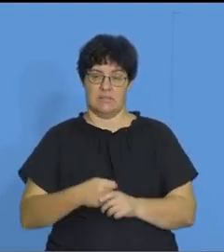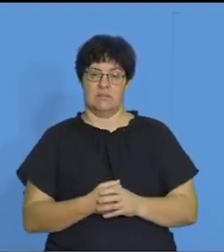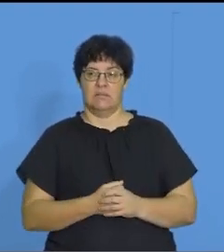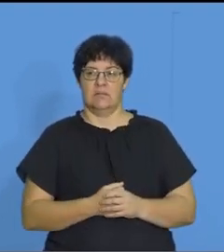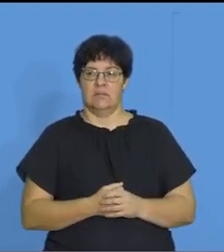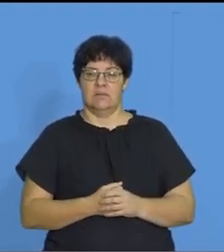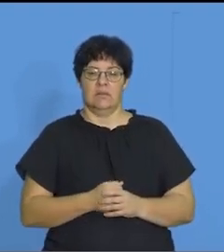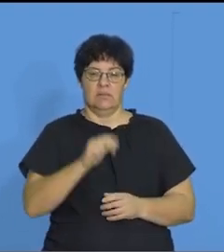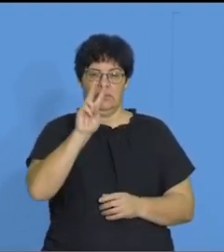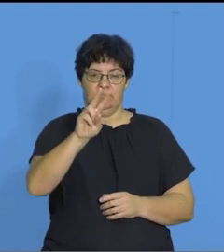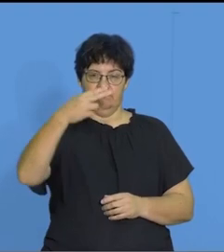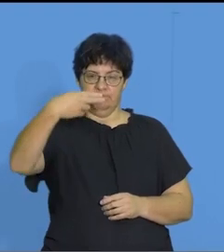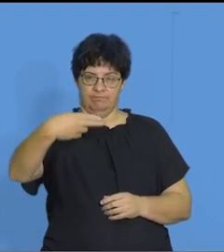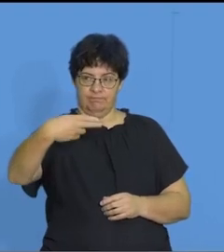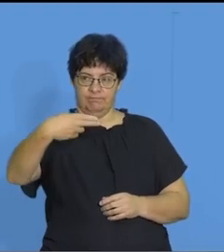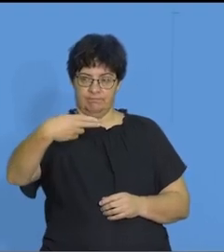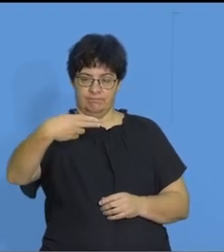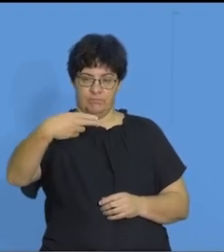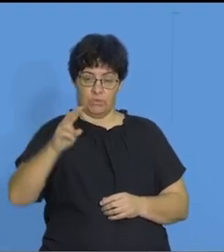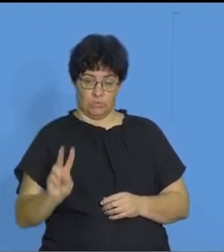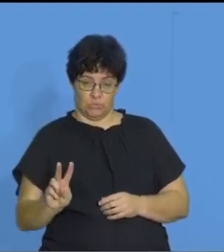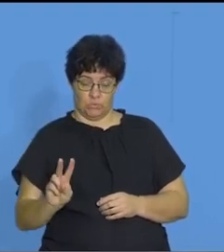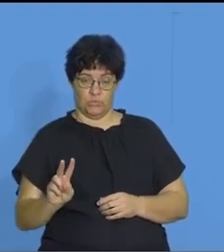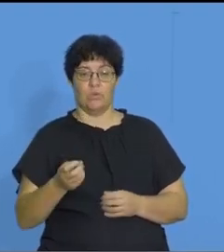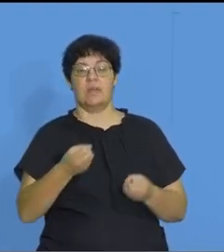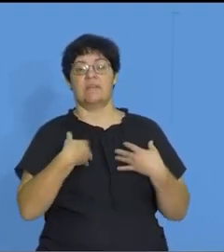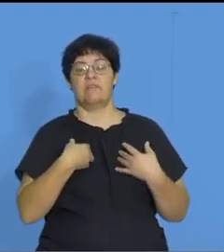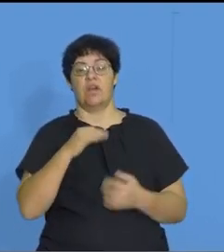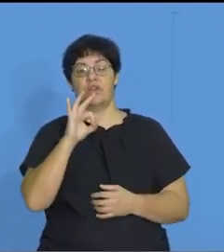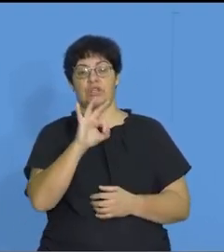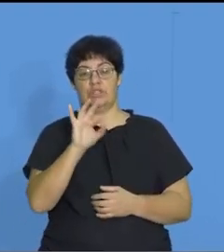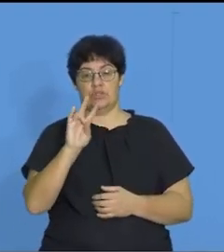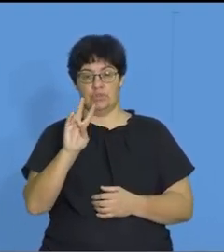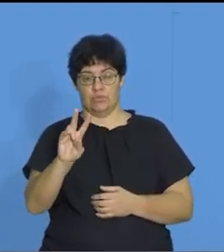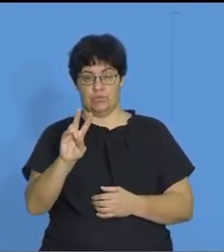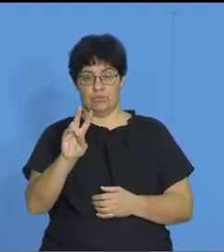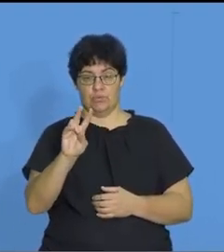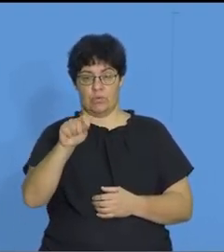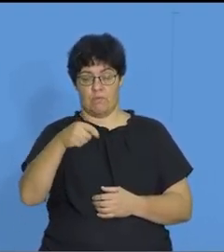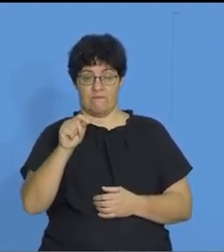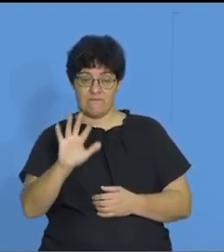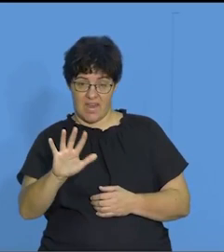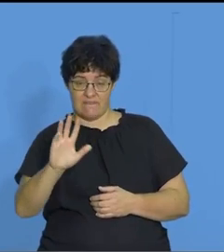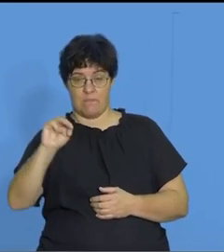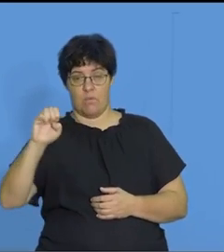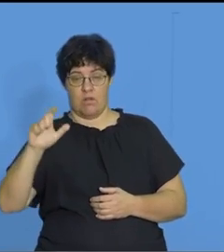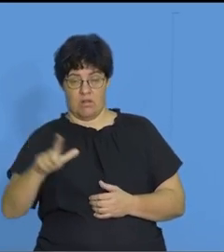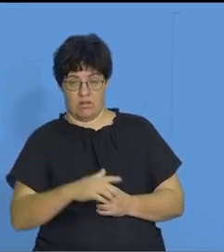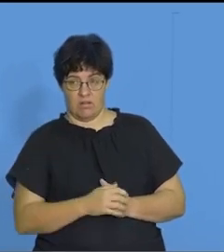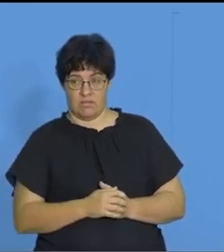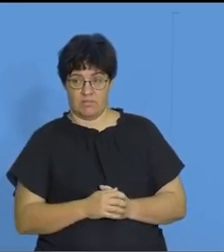plus 2 hydrogen, which gave us 32.5